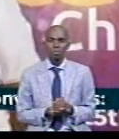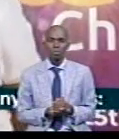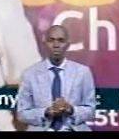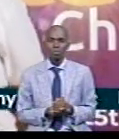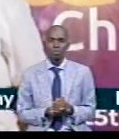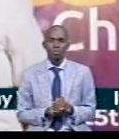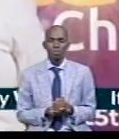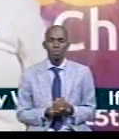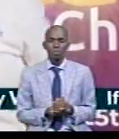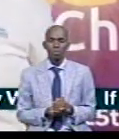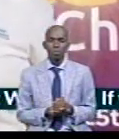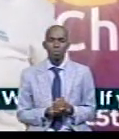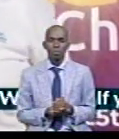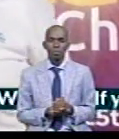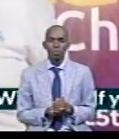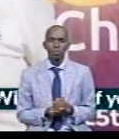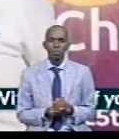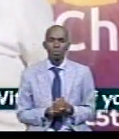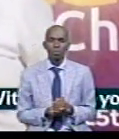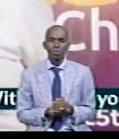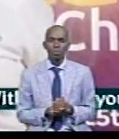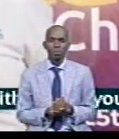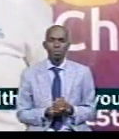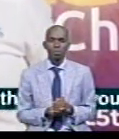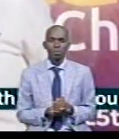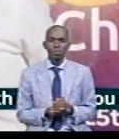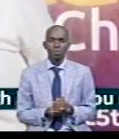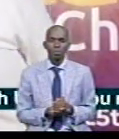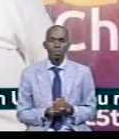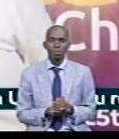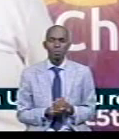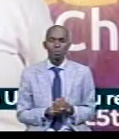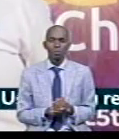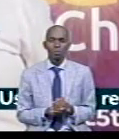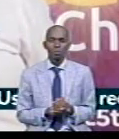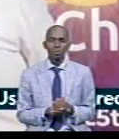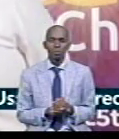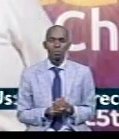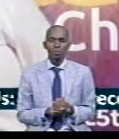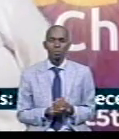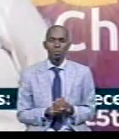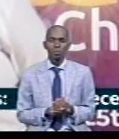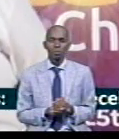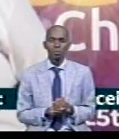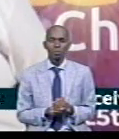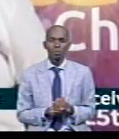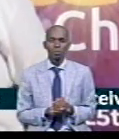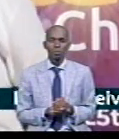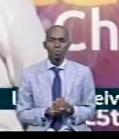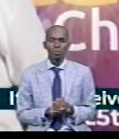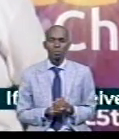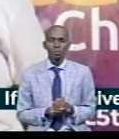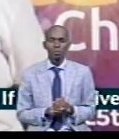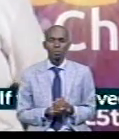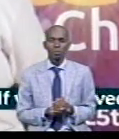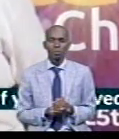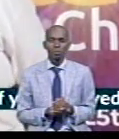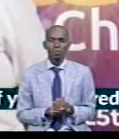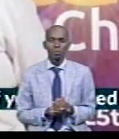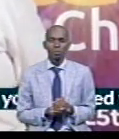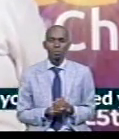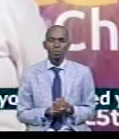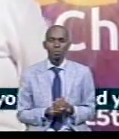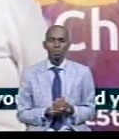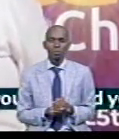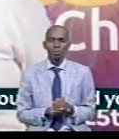him, and you know, pastor, you know. Catra, catra, catra, I think you say, my battle, and I'm a catcher, sir. Who said,